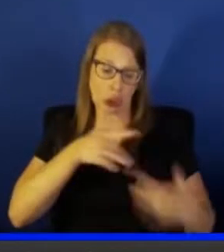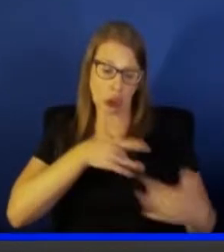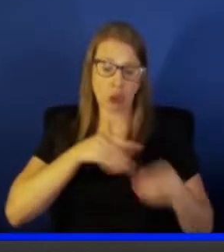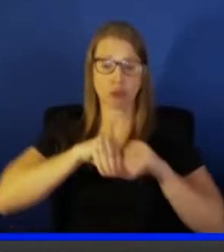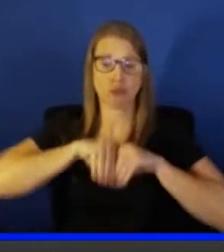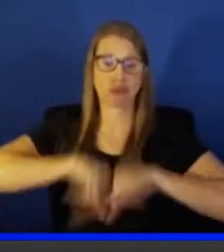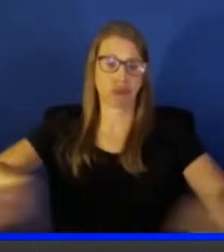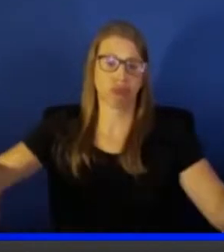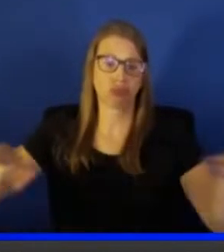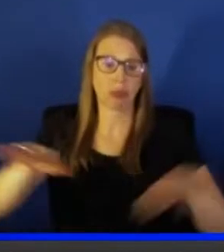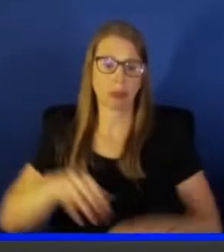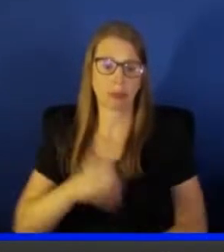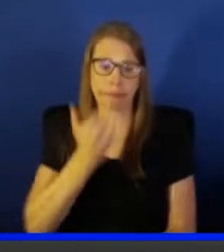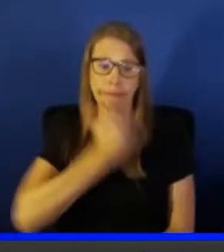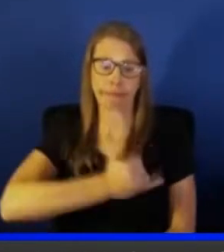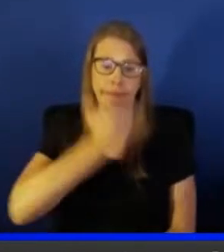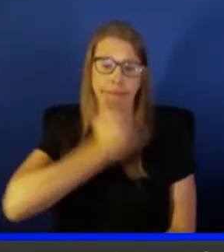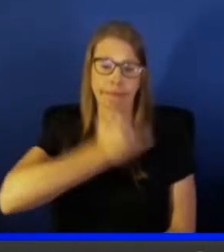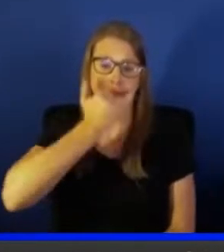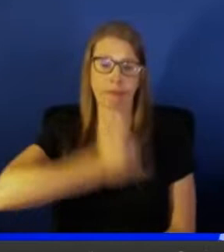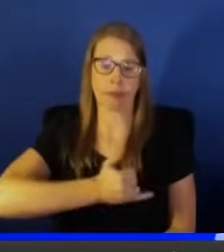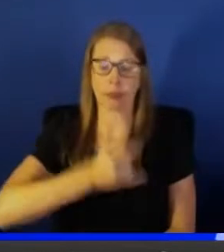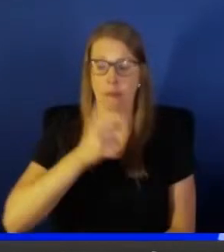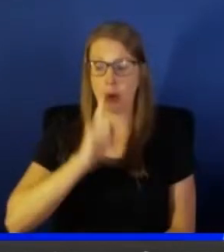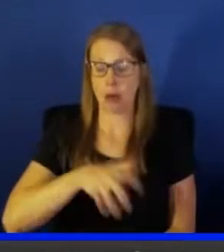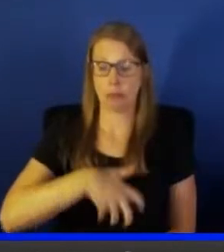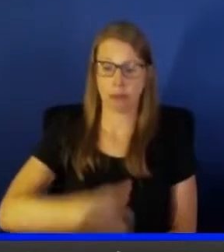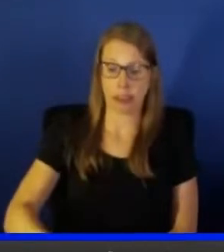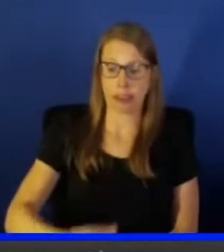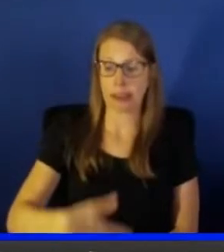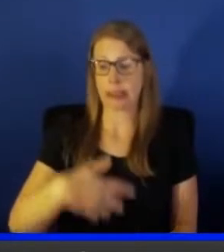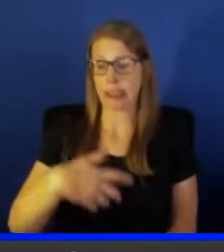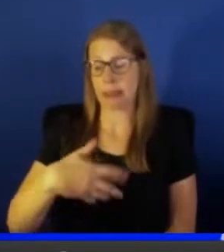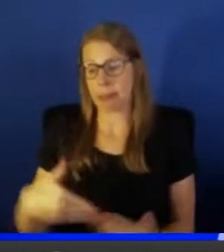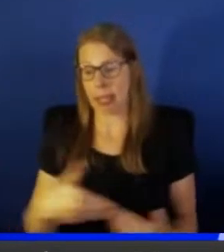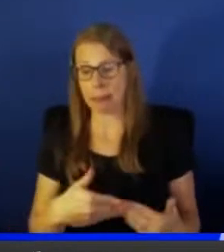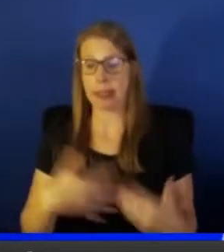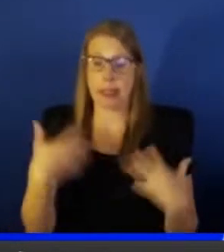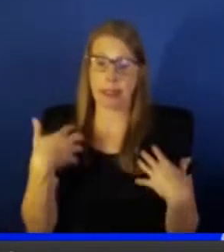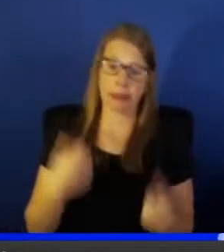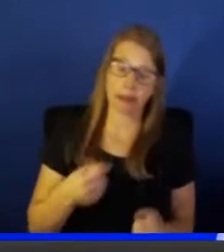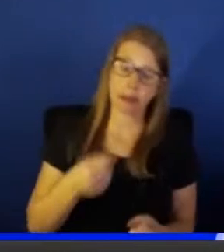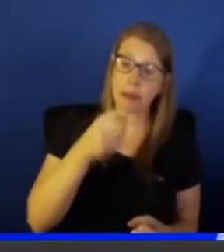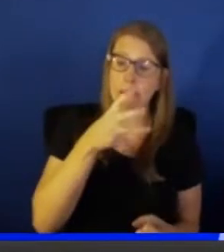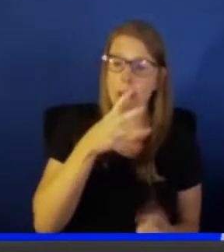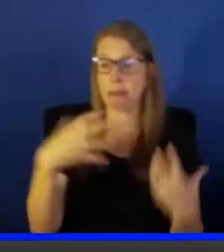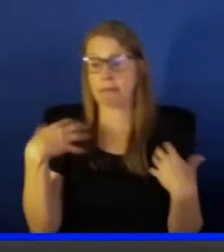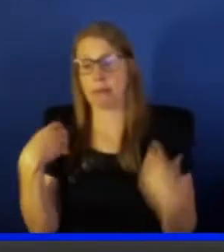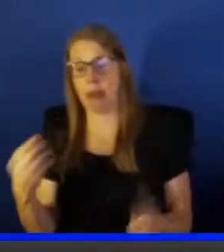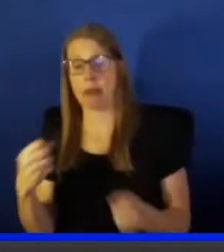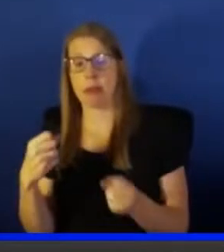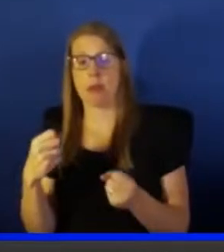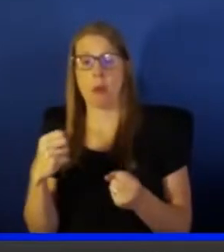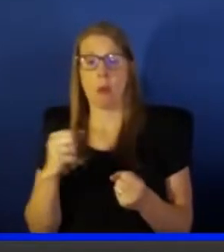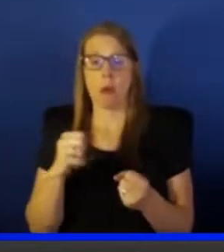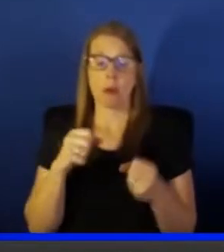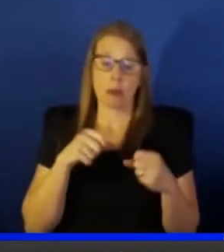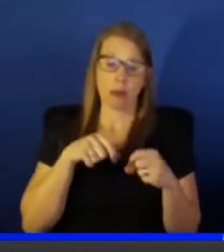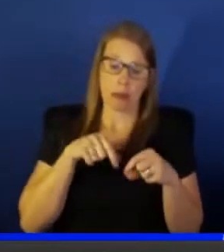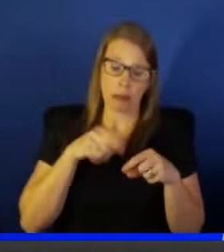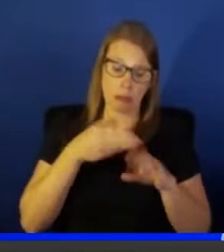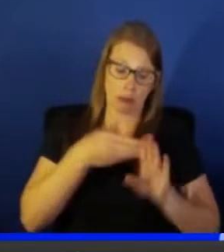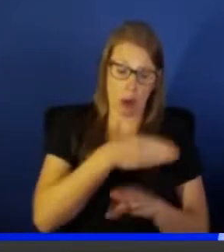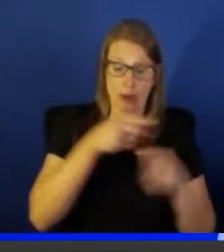and pregnancy and the health of the baby and the health of the mom, but really getting vaccinated prior to getting pregnant or even during pregnancy is